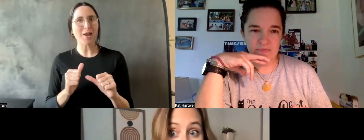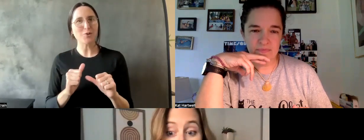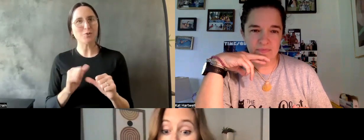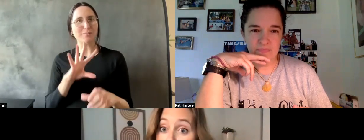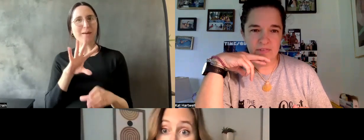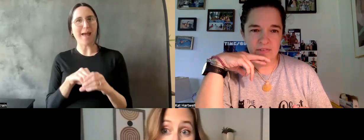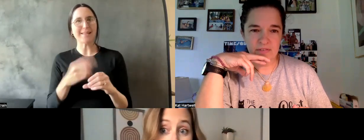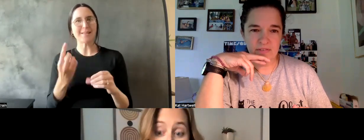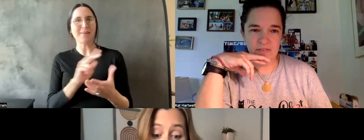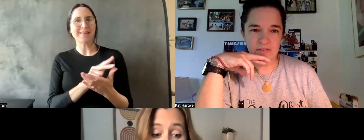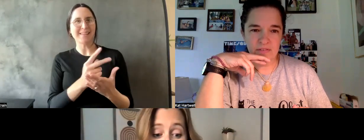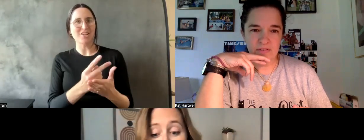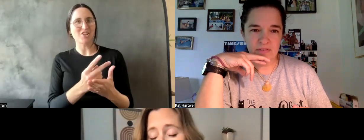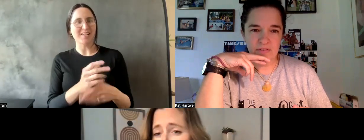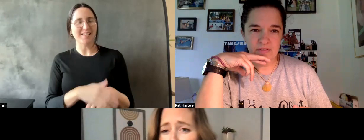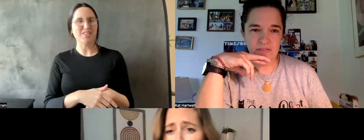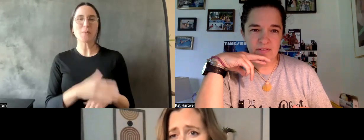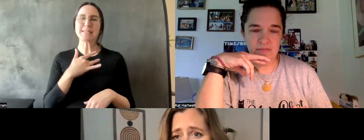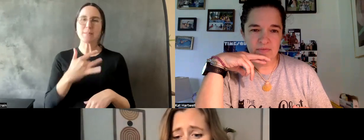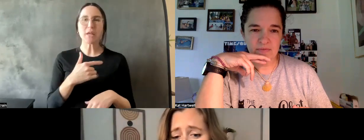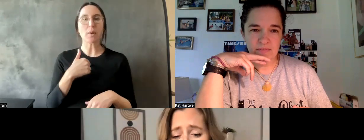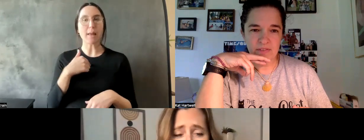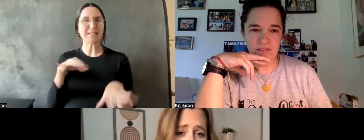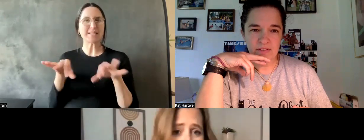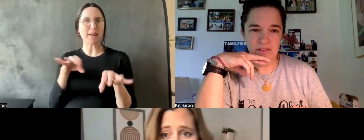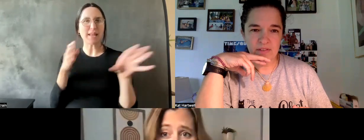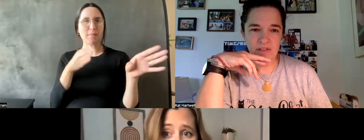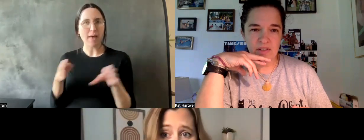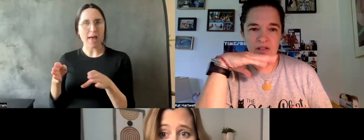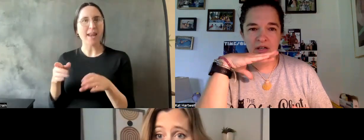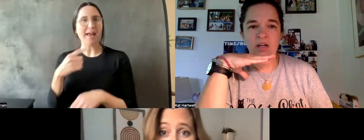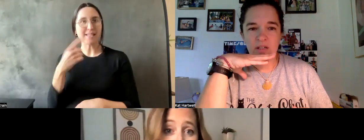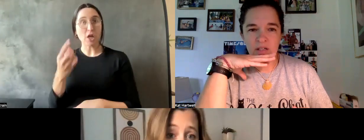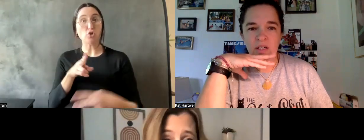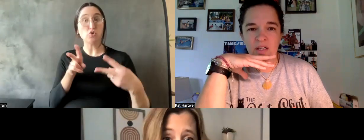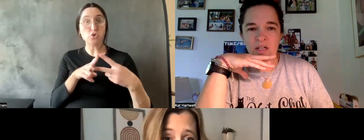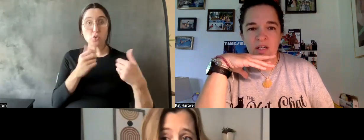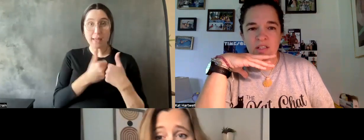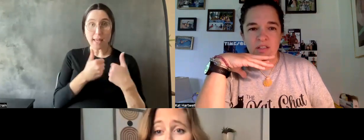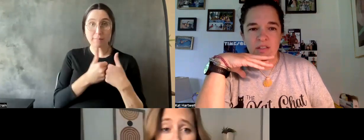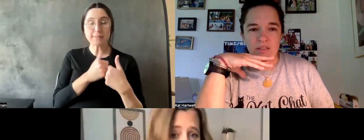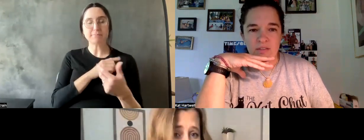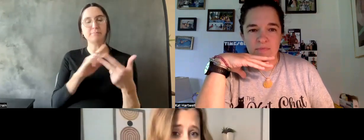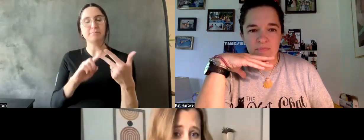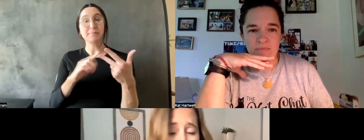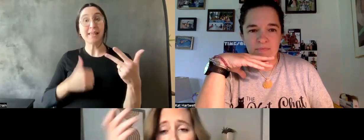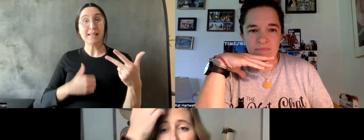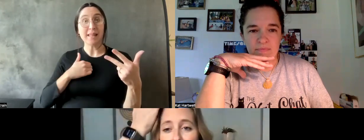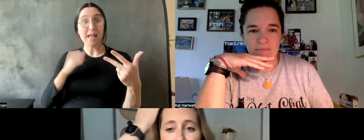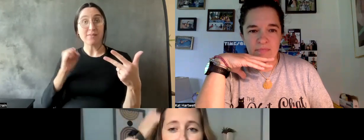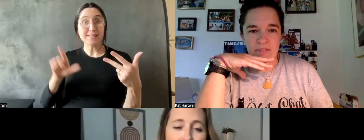to them. I'm like, hey, we're going to play 2 games. We're going to do a lifestyle segment, and then we're getting in the kitchen. I don't know what we're doing in the kitchen, but we're going to make